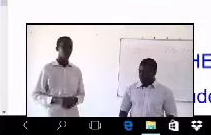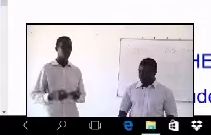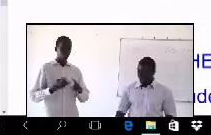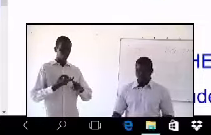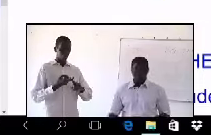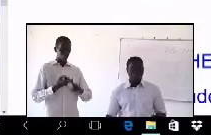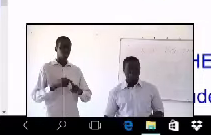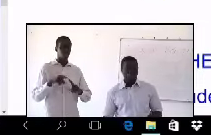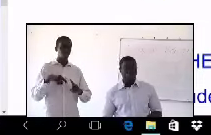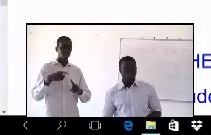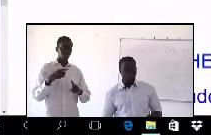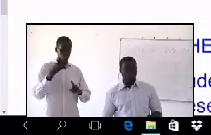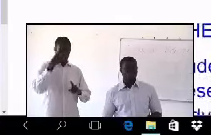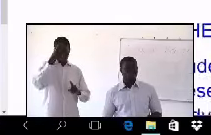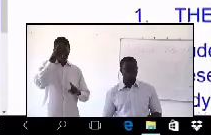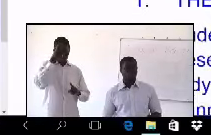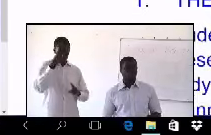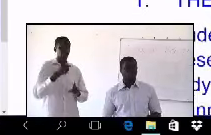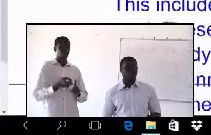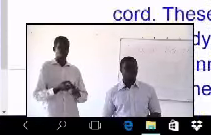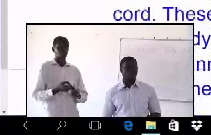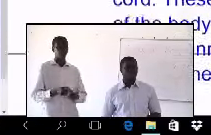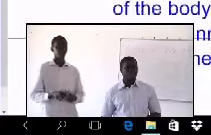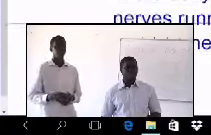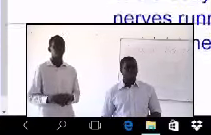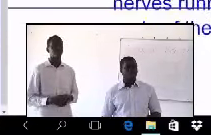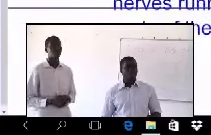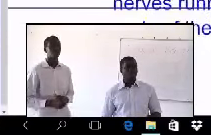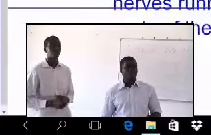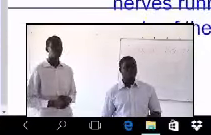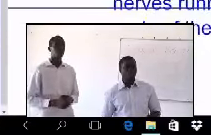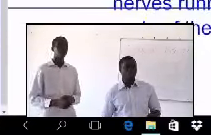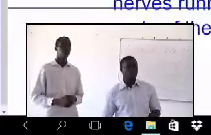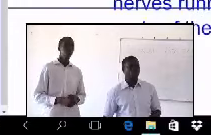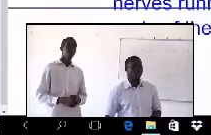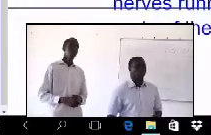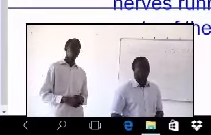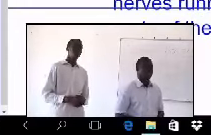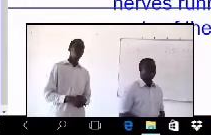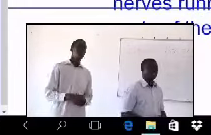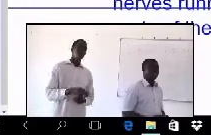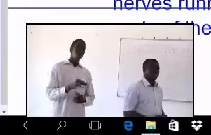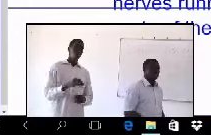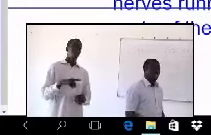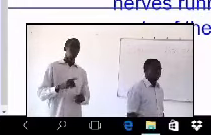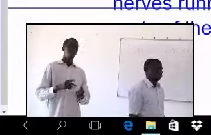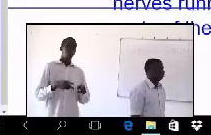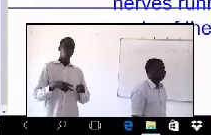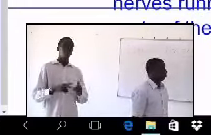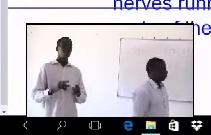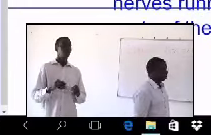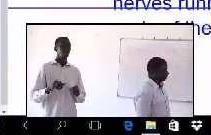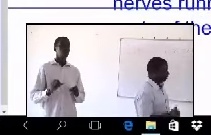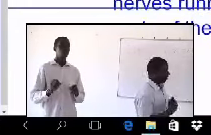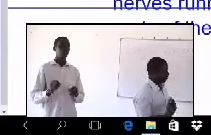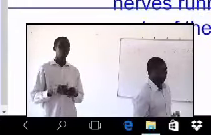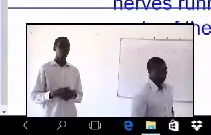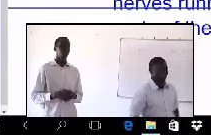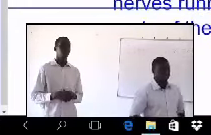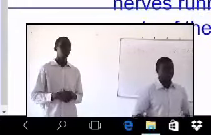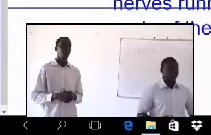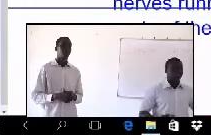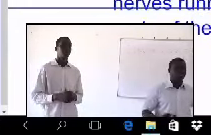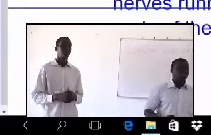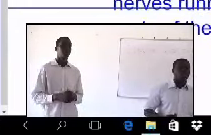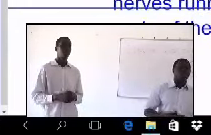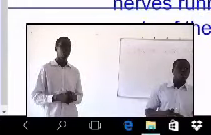and the brain. The spinal cord acts as a pathway between the spinal nerves and the brain. And then we move on to what you call